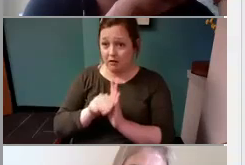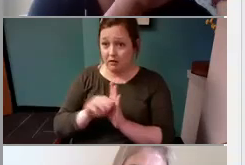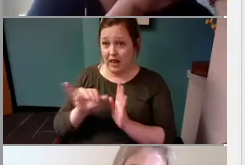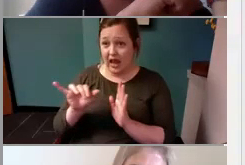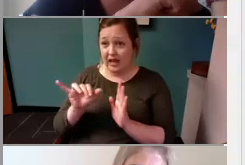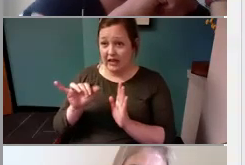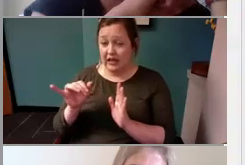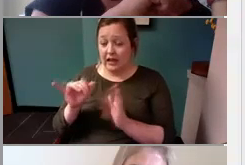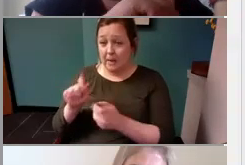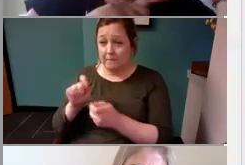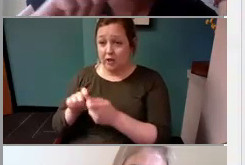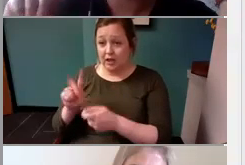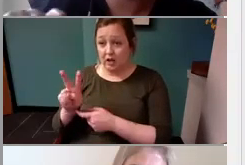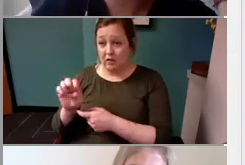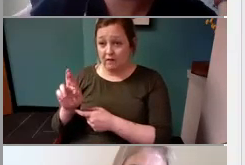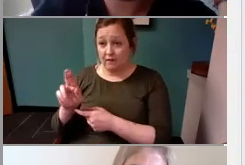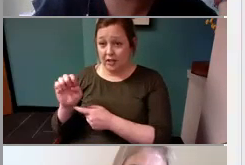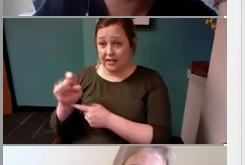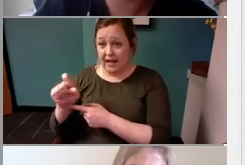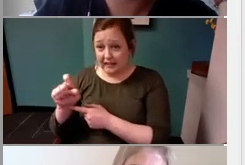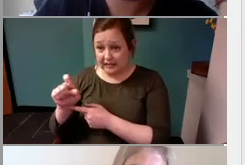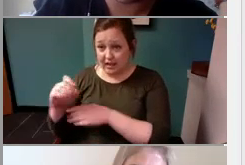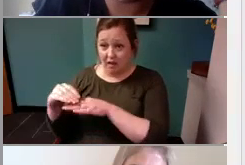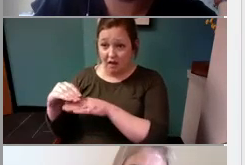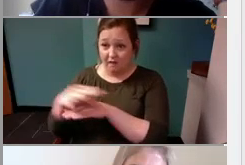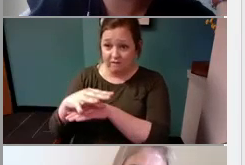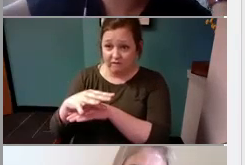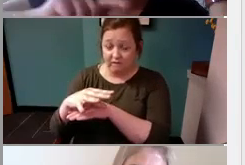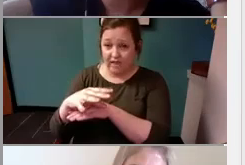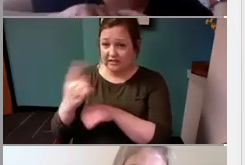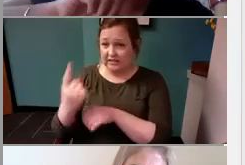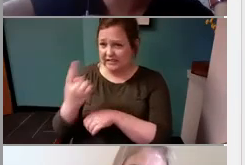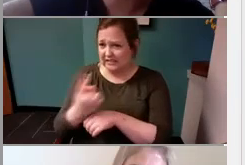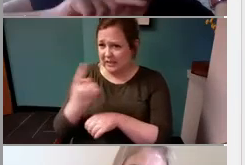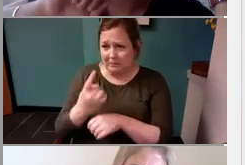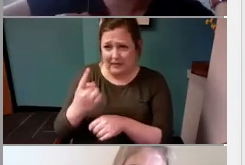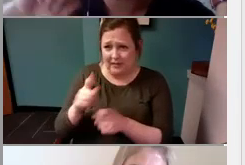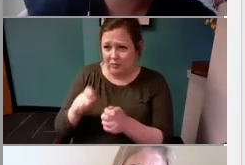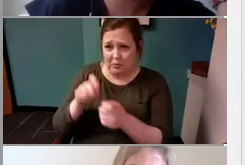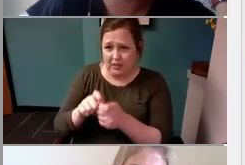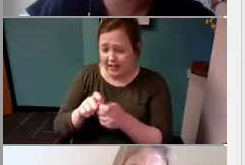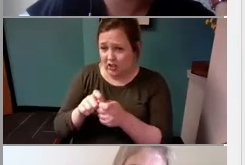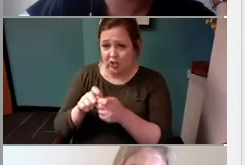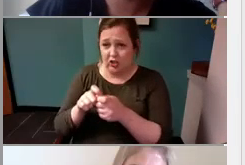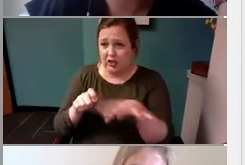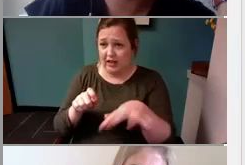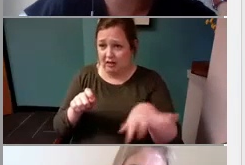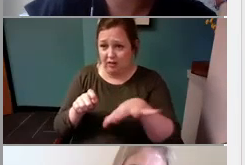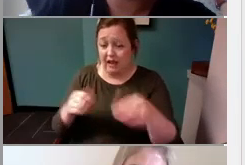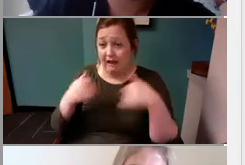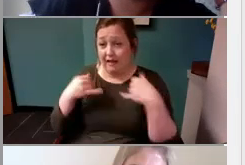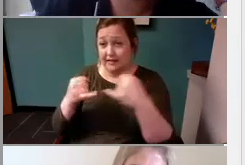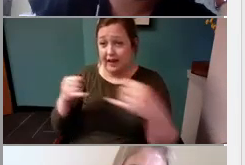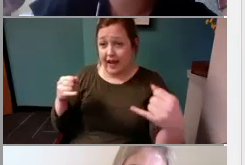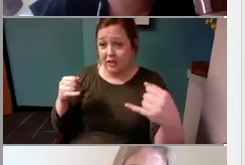vertex affects something of a particular area later. Right, so that would have an edge from one vertex to the other, but